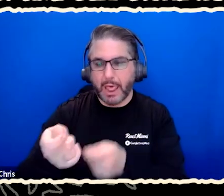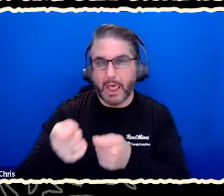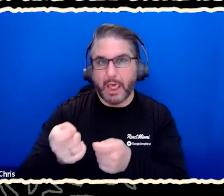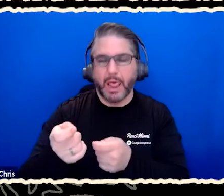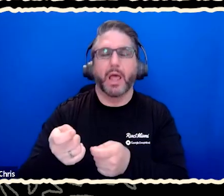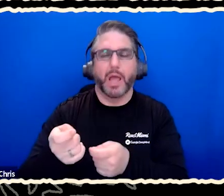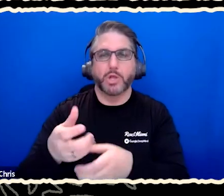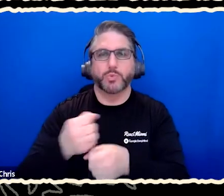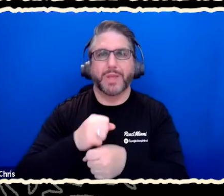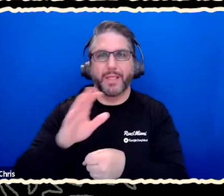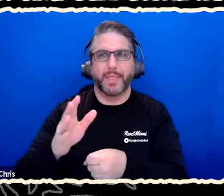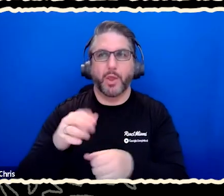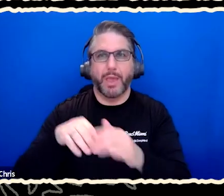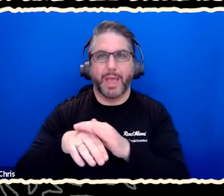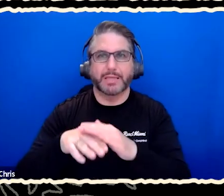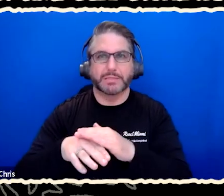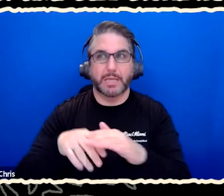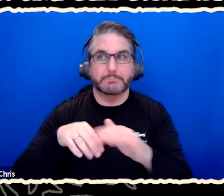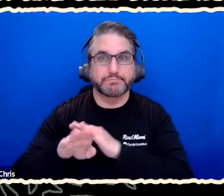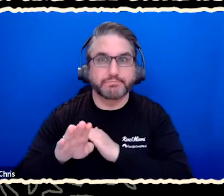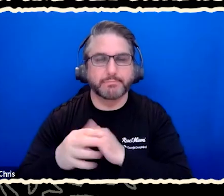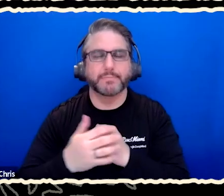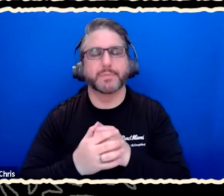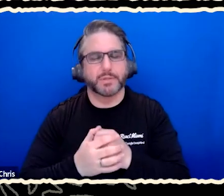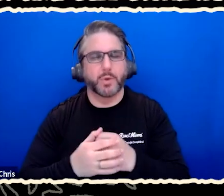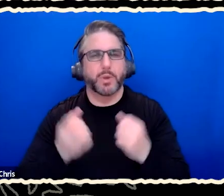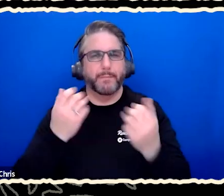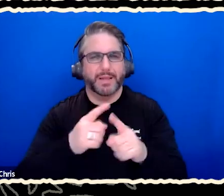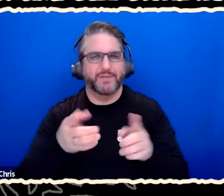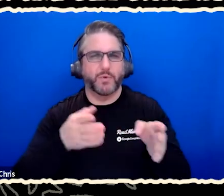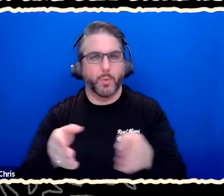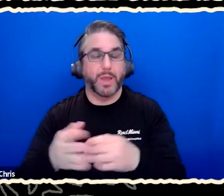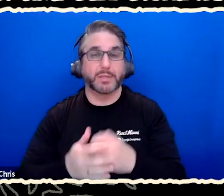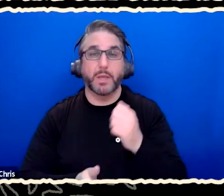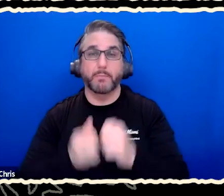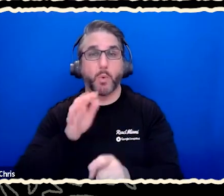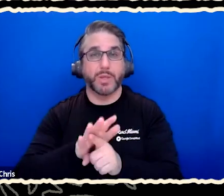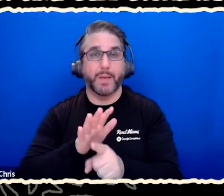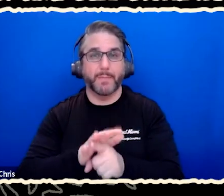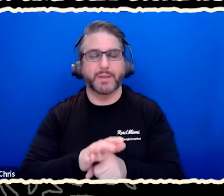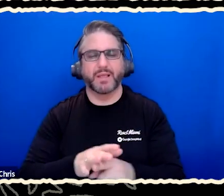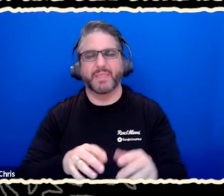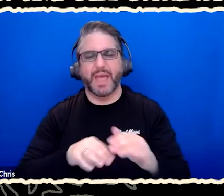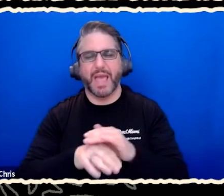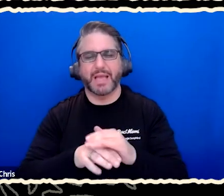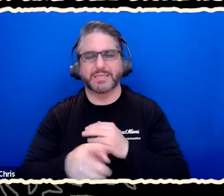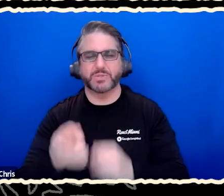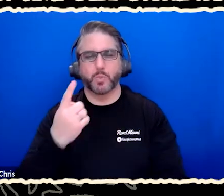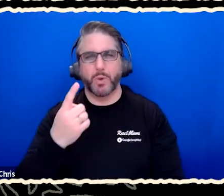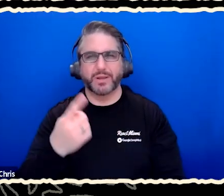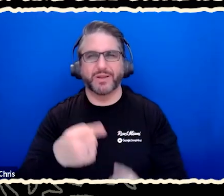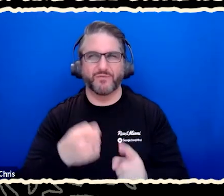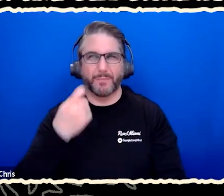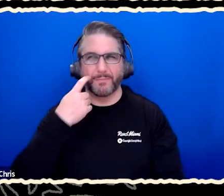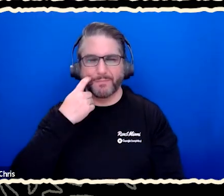access and stuff like that. There's lots of ways. The most prominent ones are the Axios one. I guess it's not that old, it's from